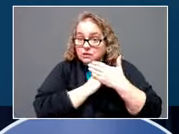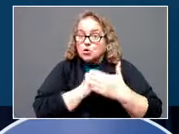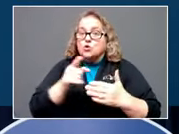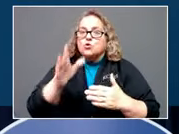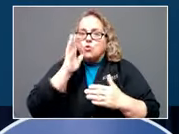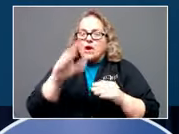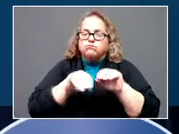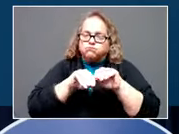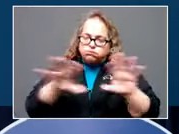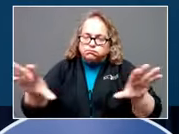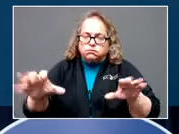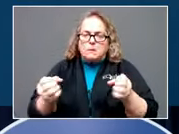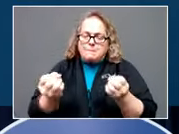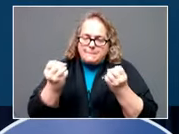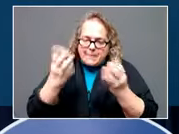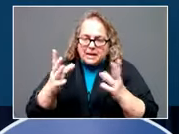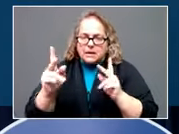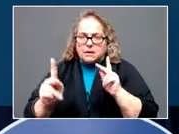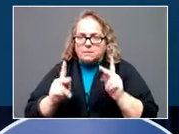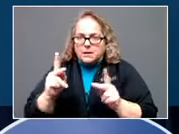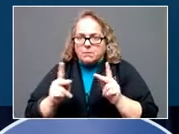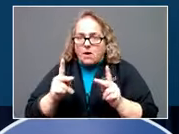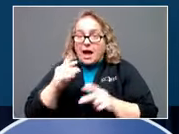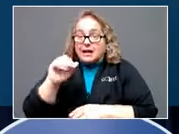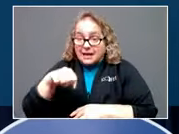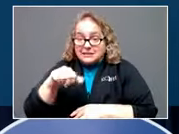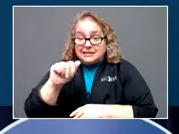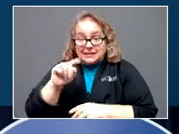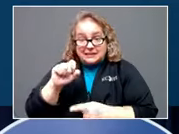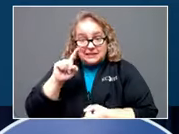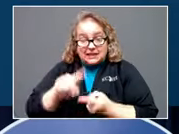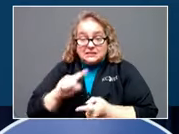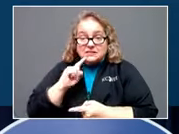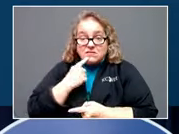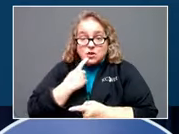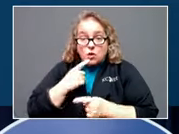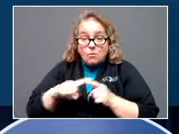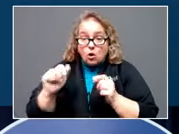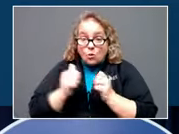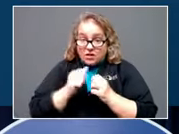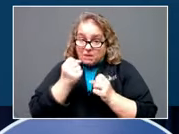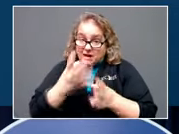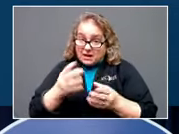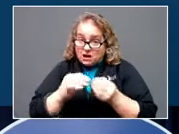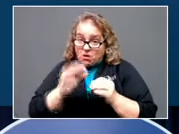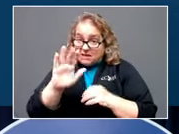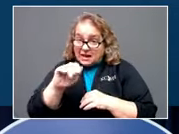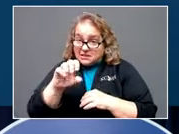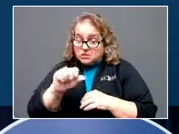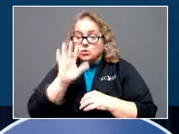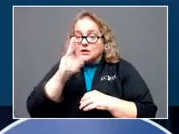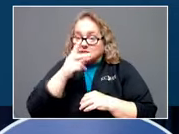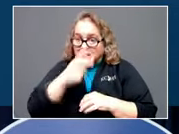And yes, it appears to be less severe, though with the number of cases, you're going to see hospitalizations and the rest are going up. But if you